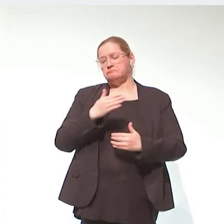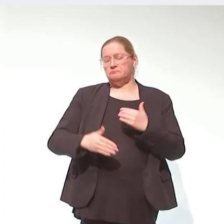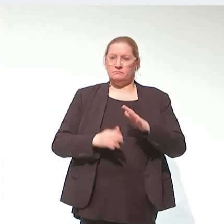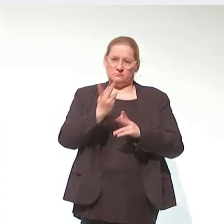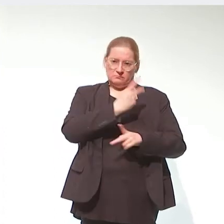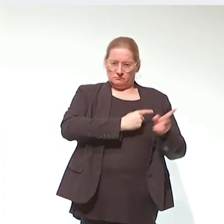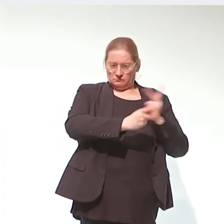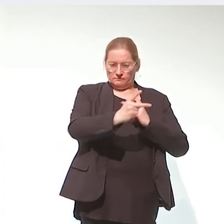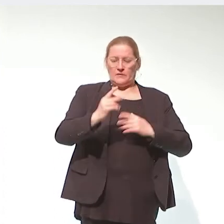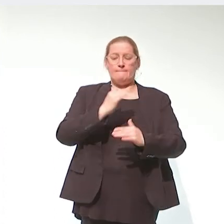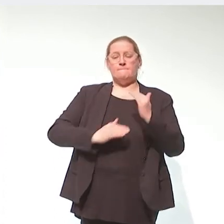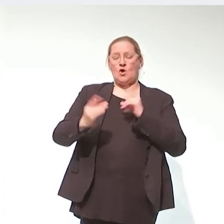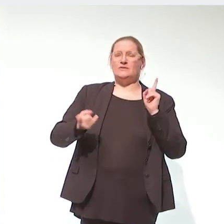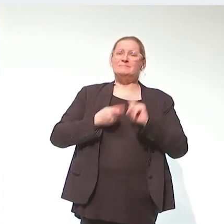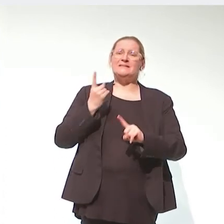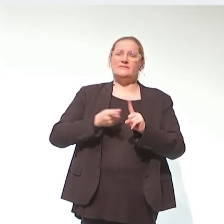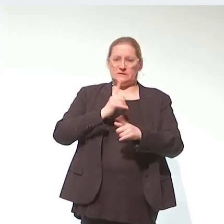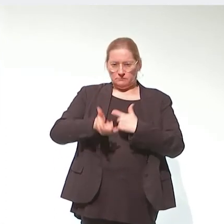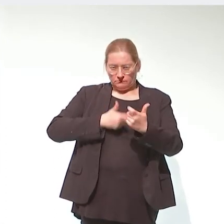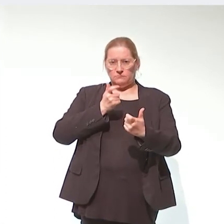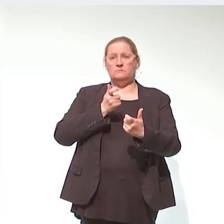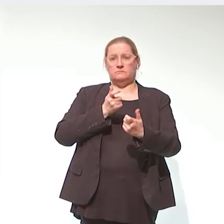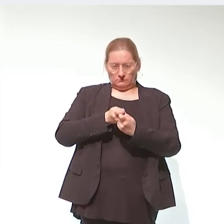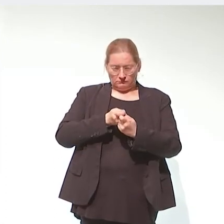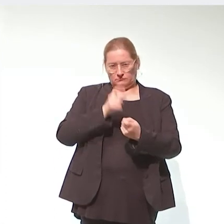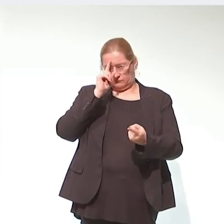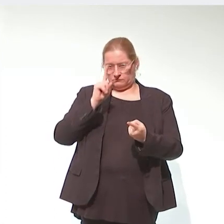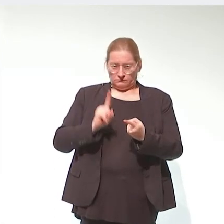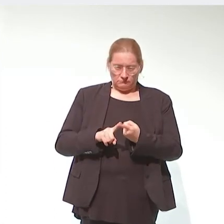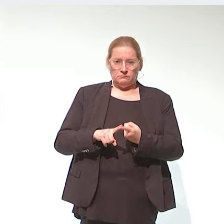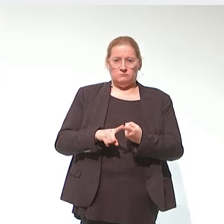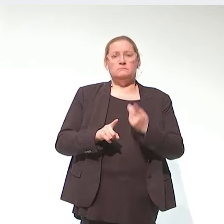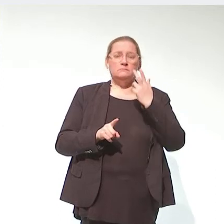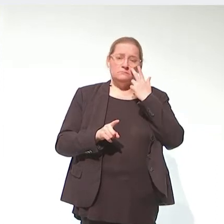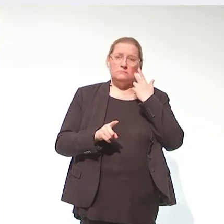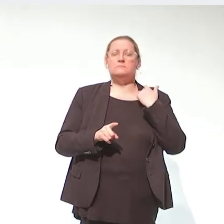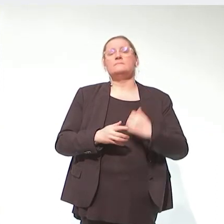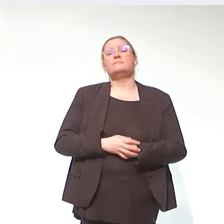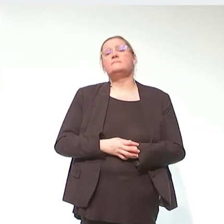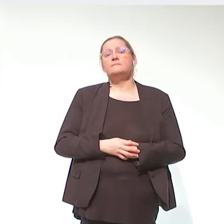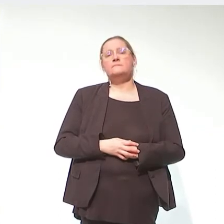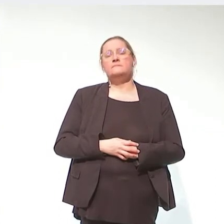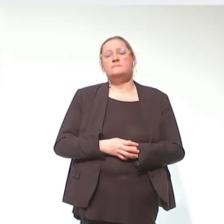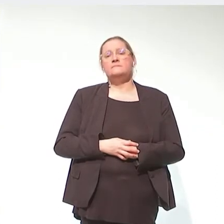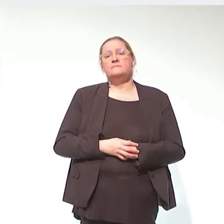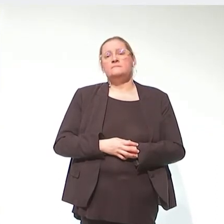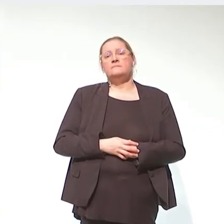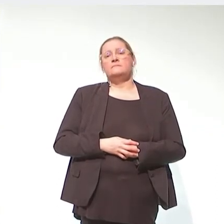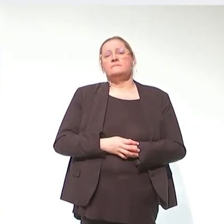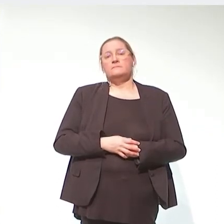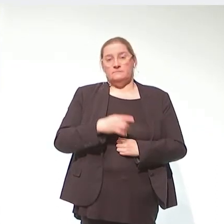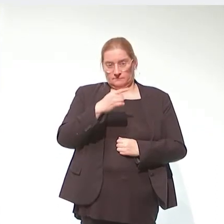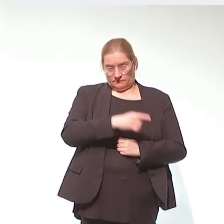for employment and social inclusion. For the time being, the perspectives in front of